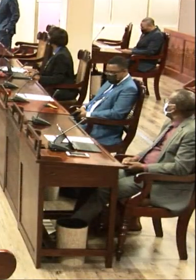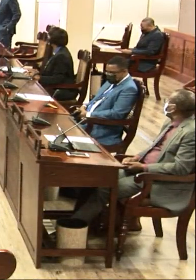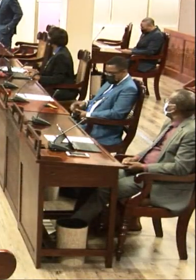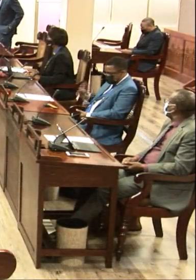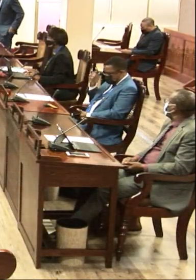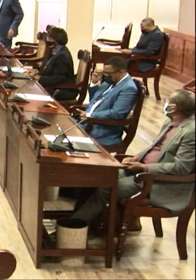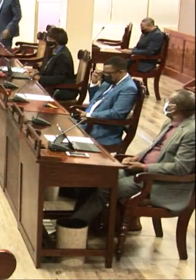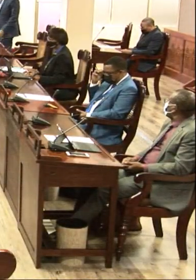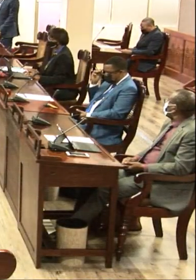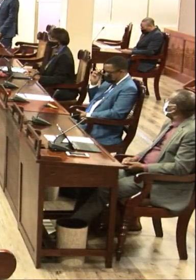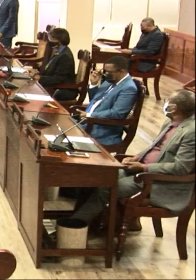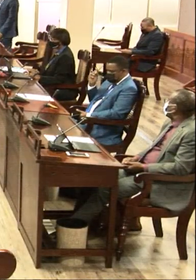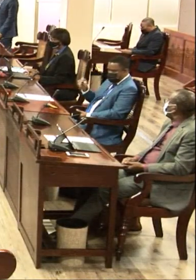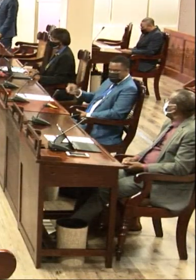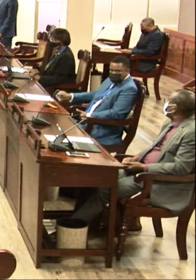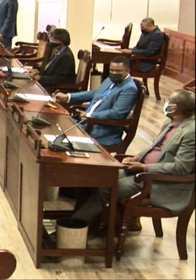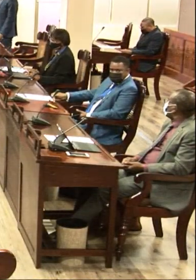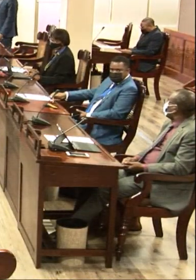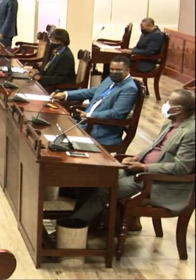volume.